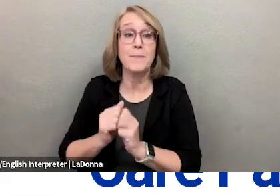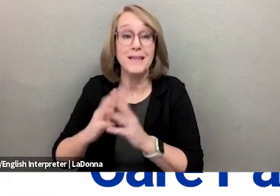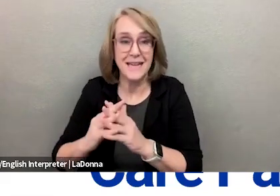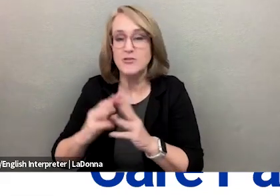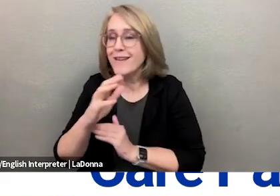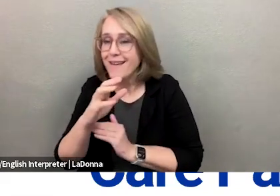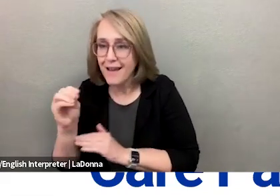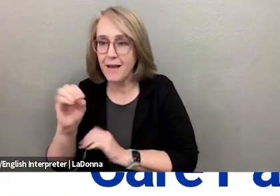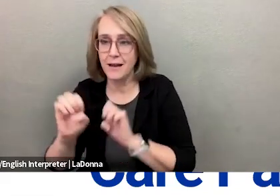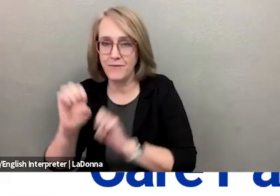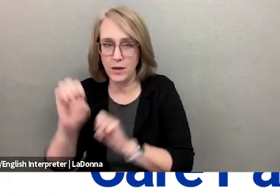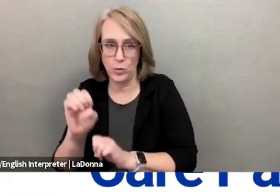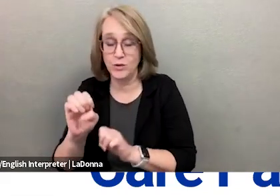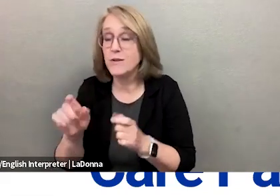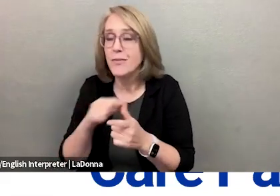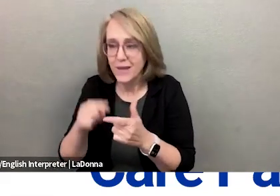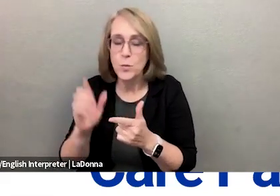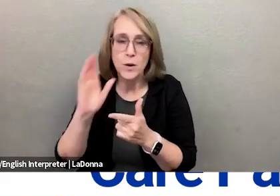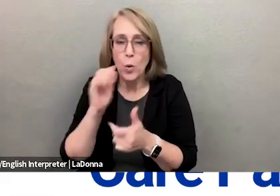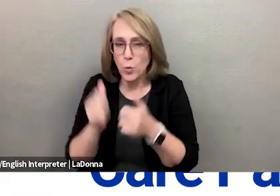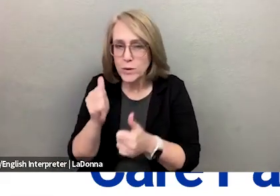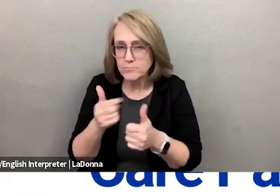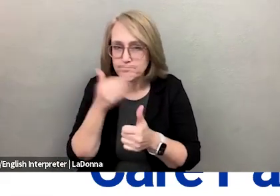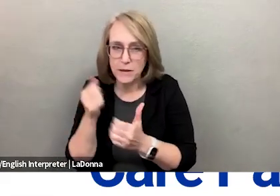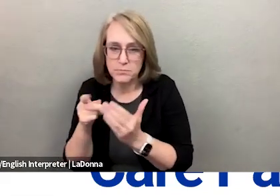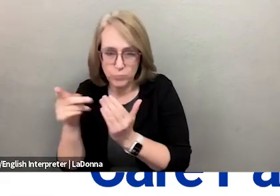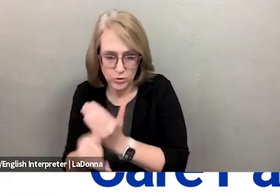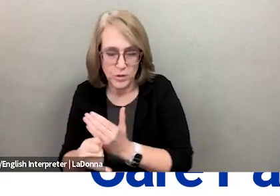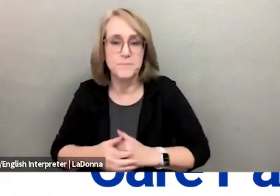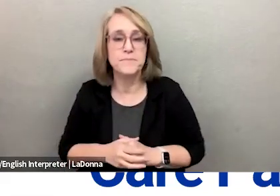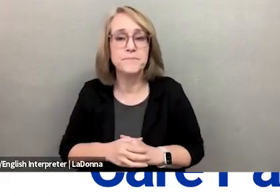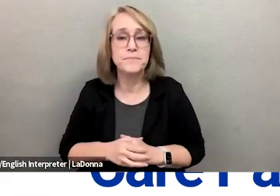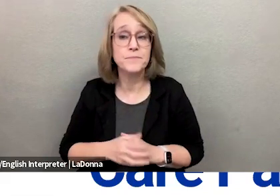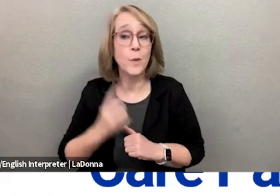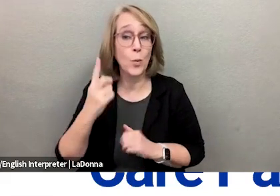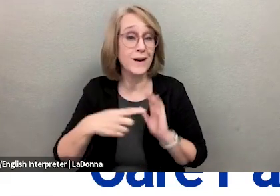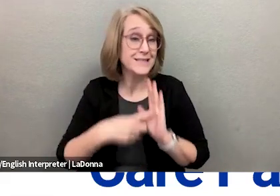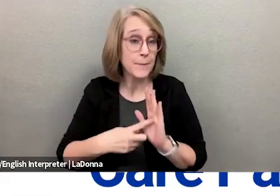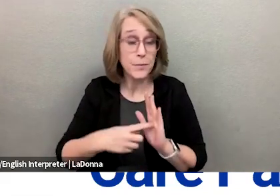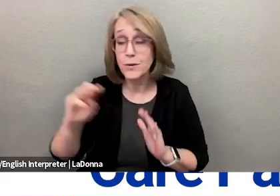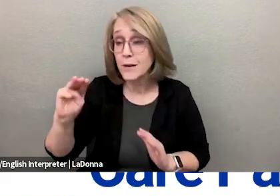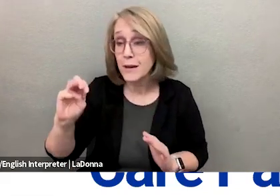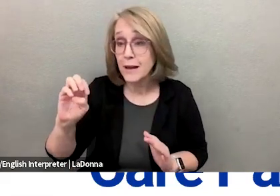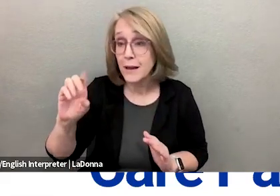types of projects we can move forward? Medicare's home health benefit can be really critical for funding the kinds of supports